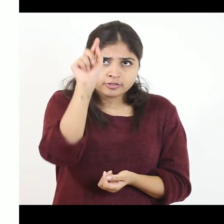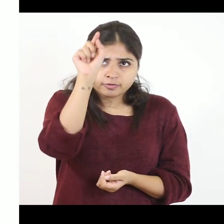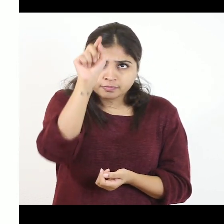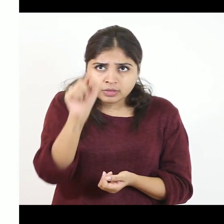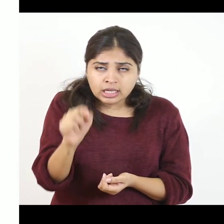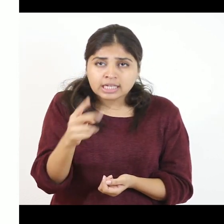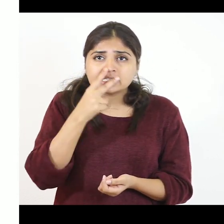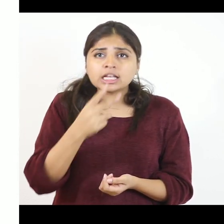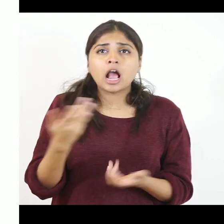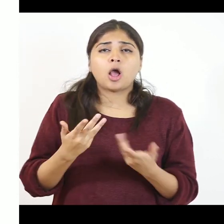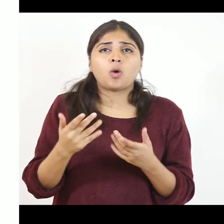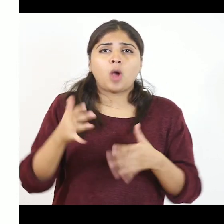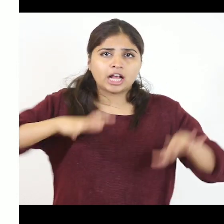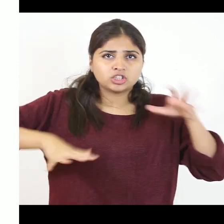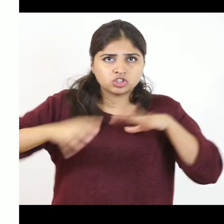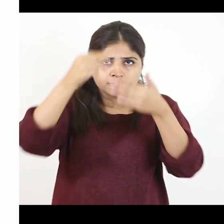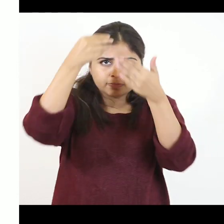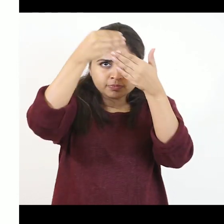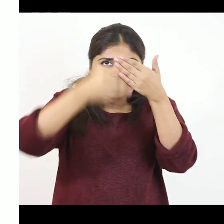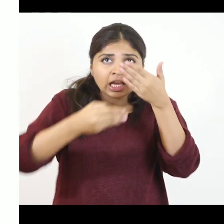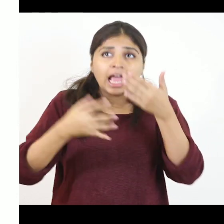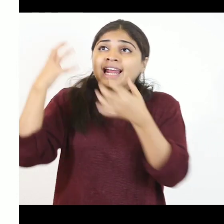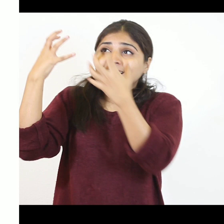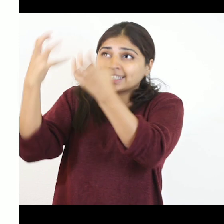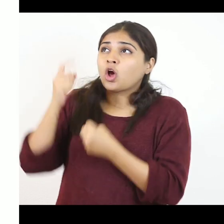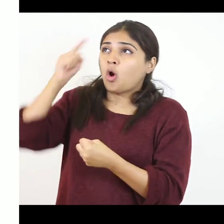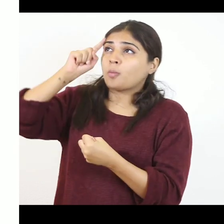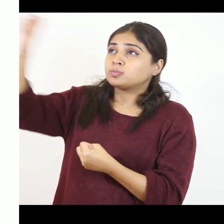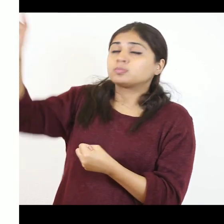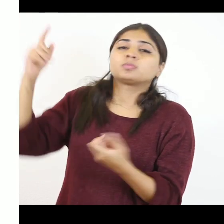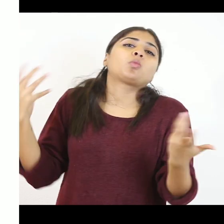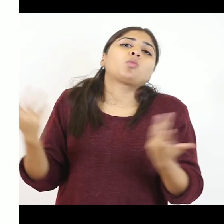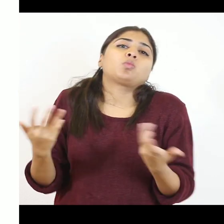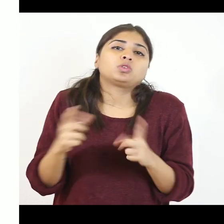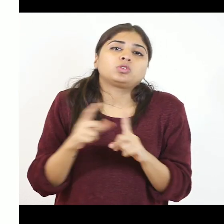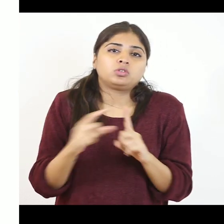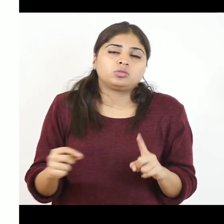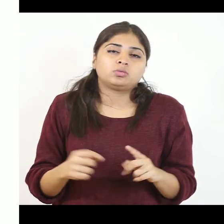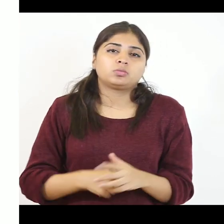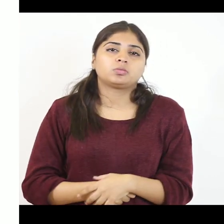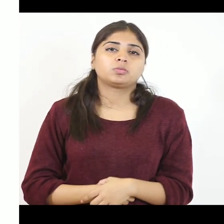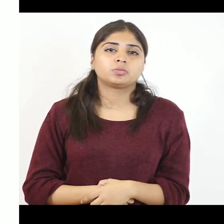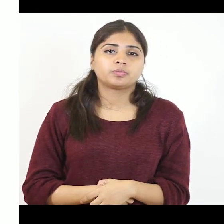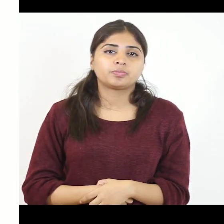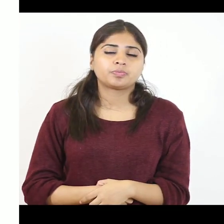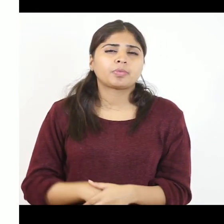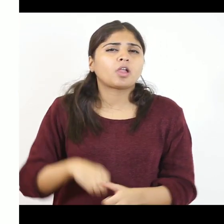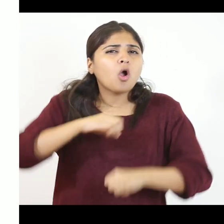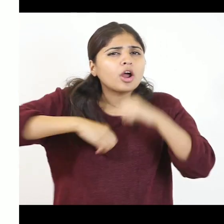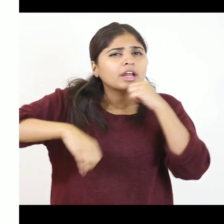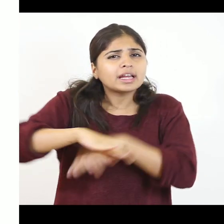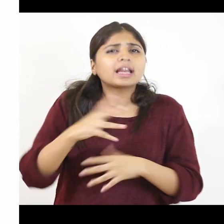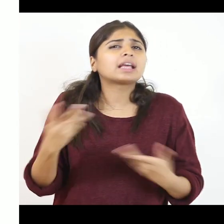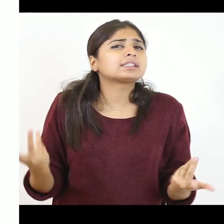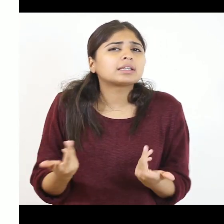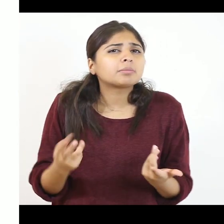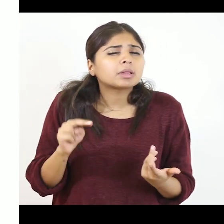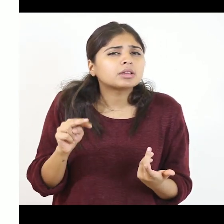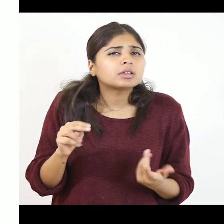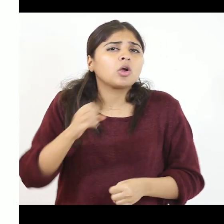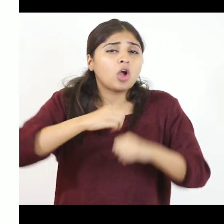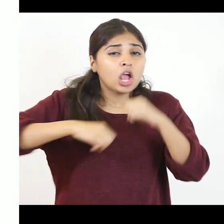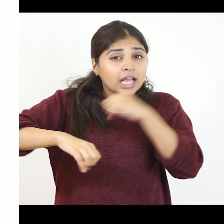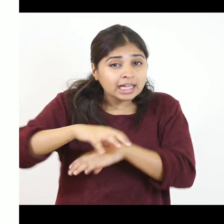and determining a course of action for achieving those objectives. Organizing is the function of